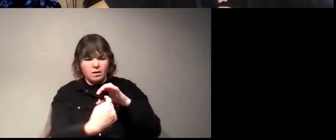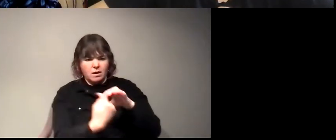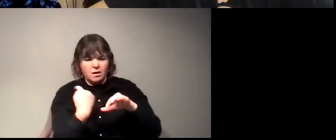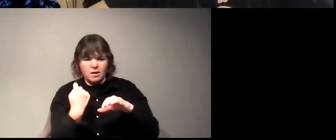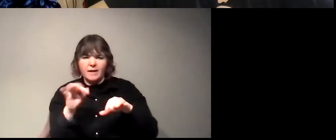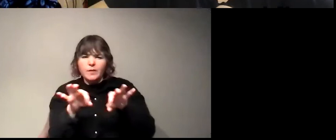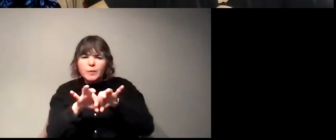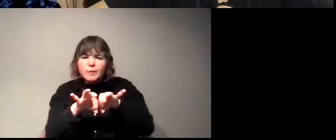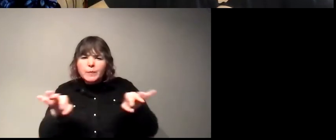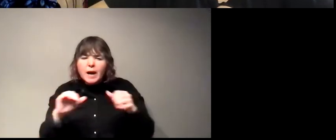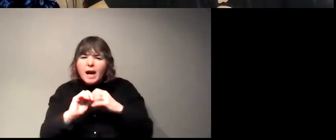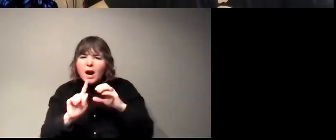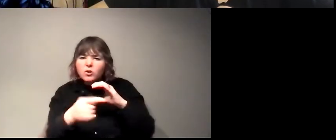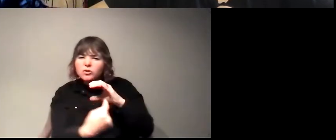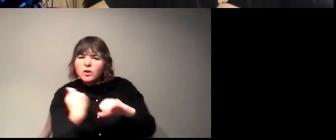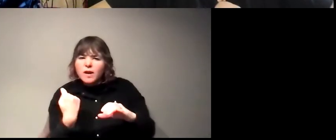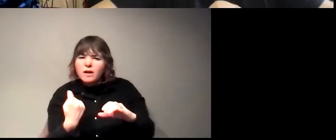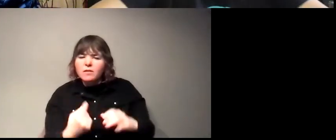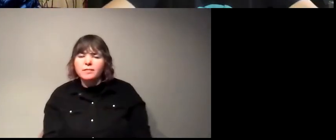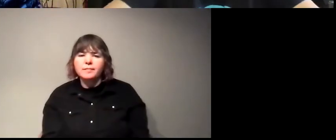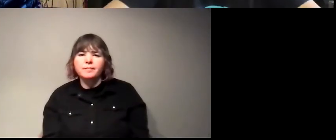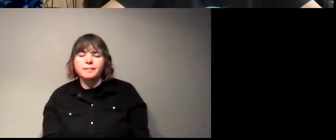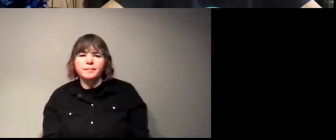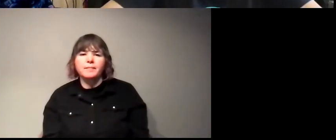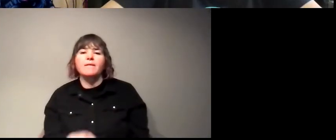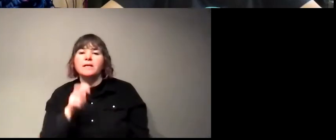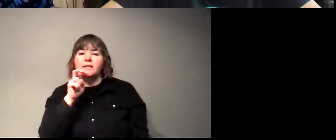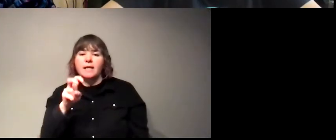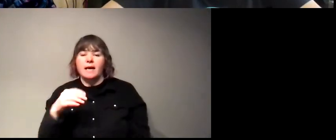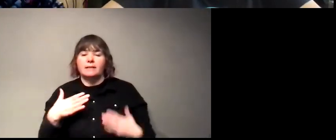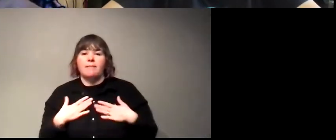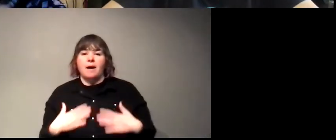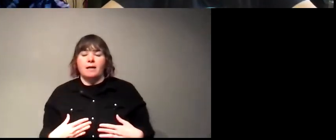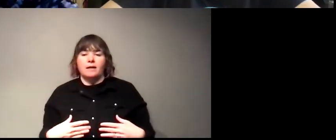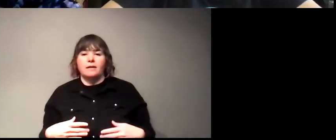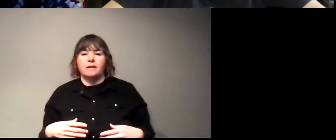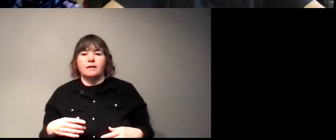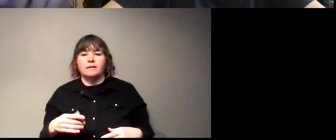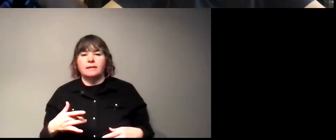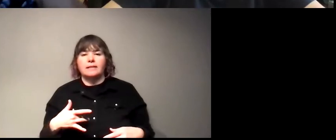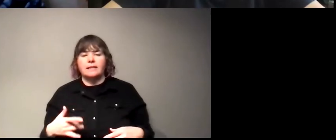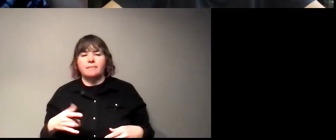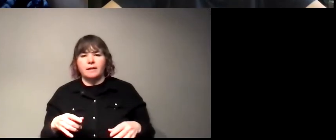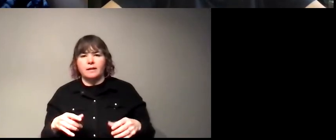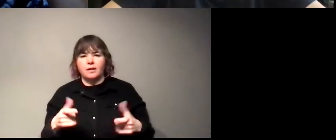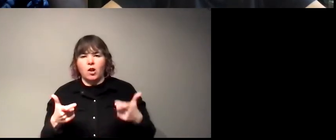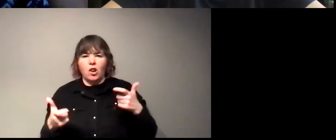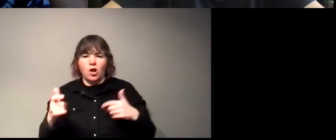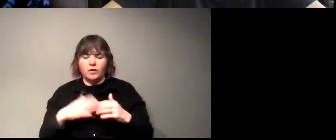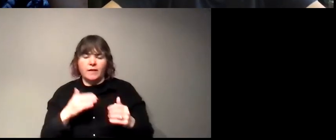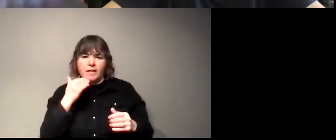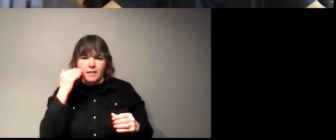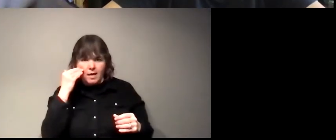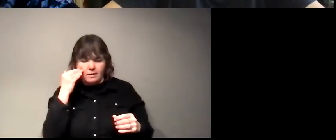narrow? Great question. So a snake's body is typically much larger than its head.